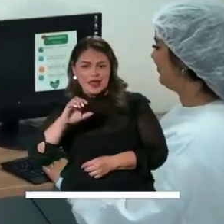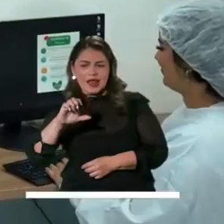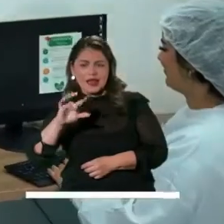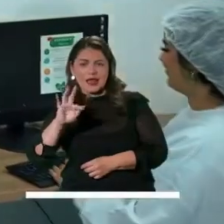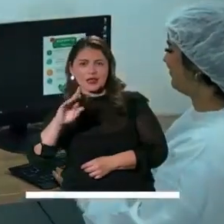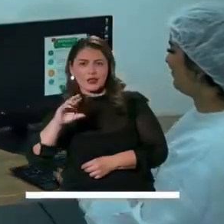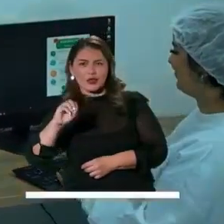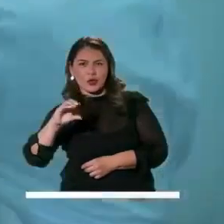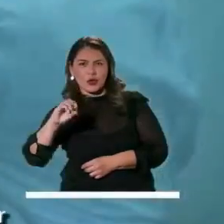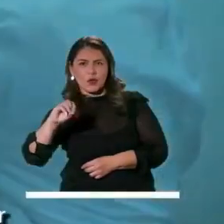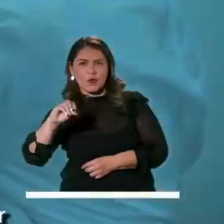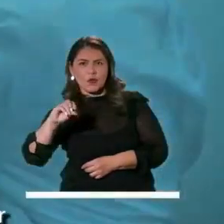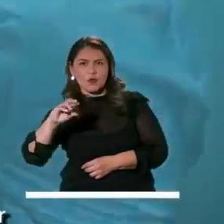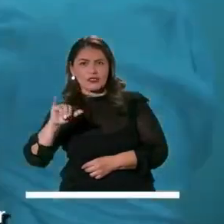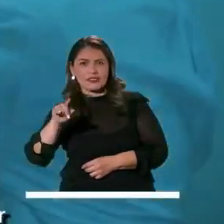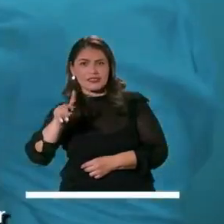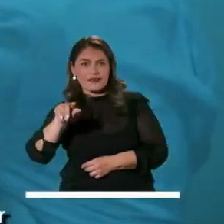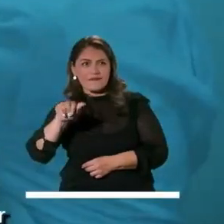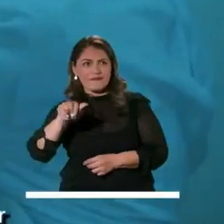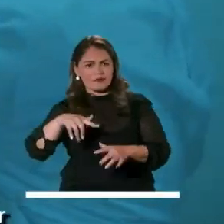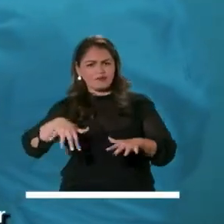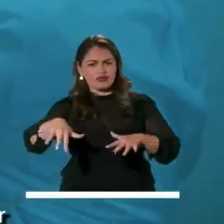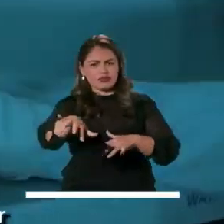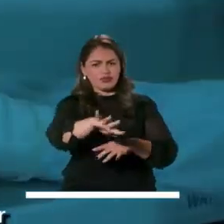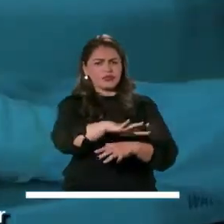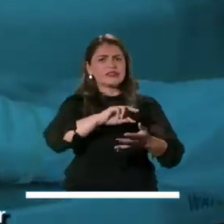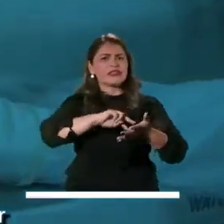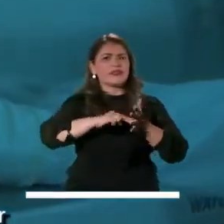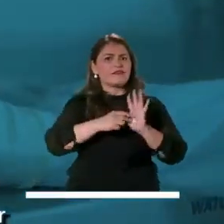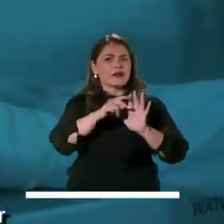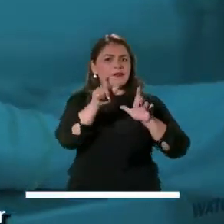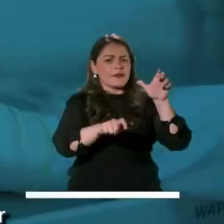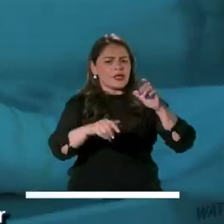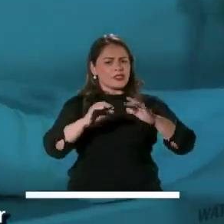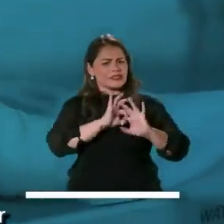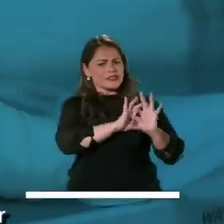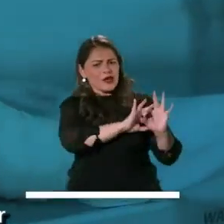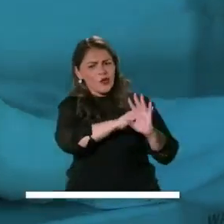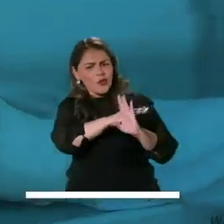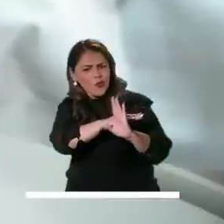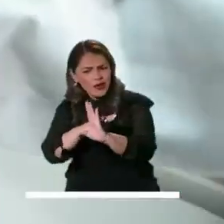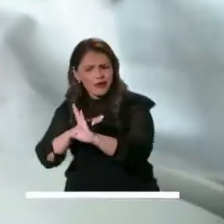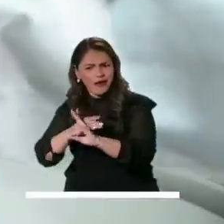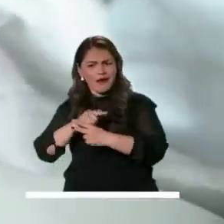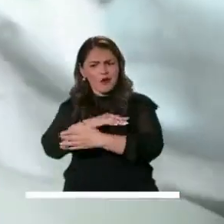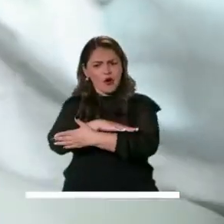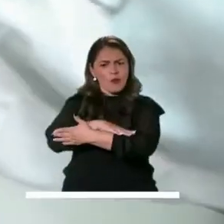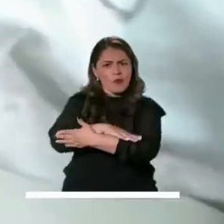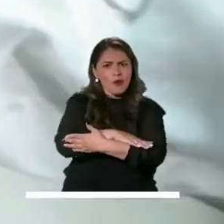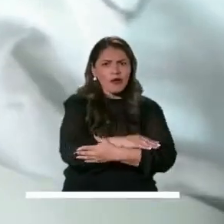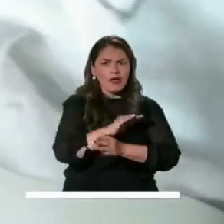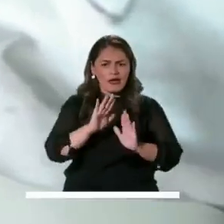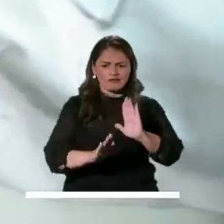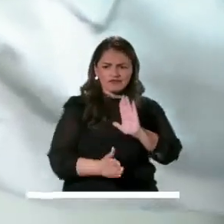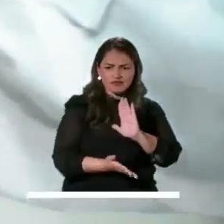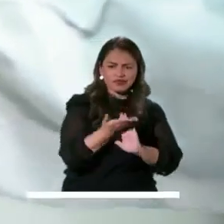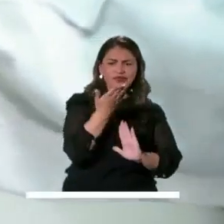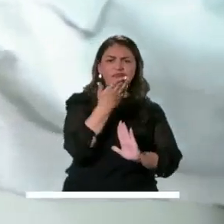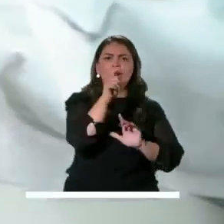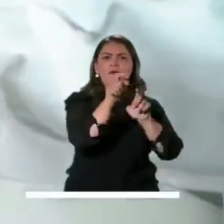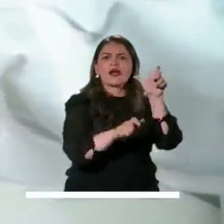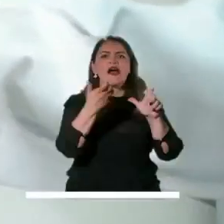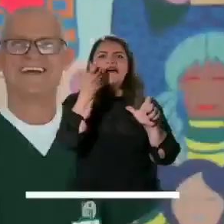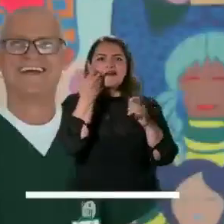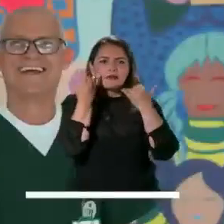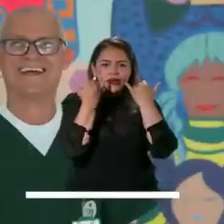human procedure where safety, comfort, and well-being are the key factors for the patients,